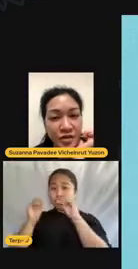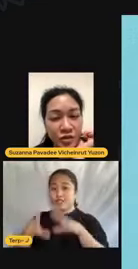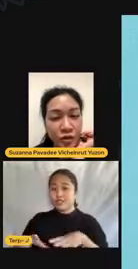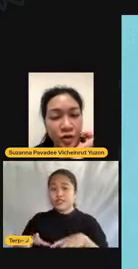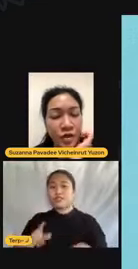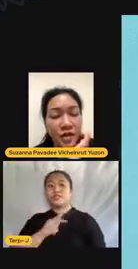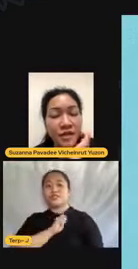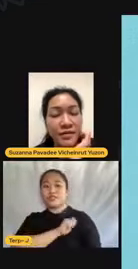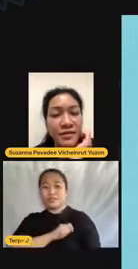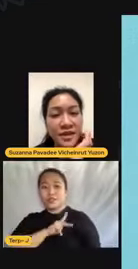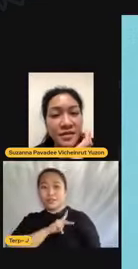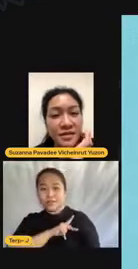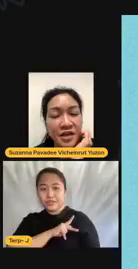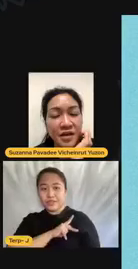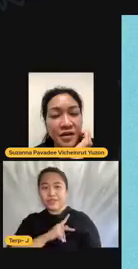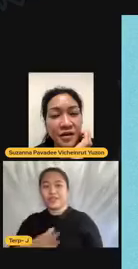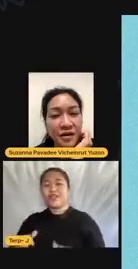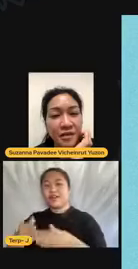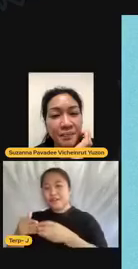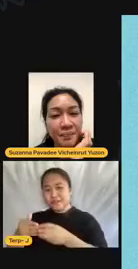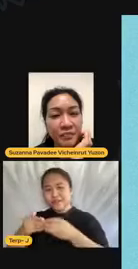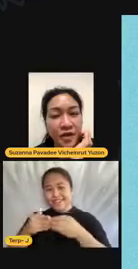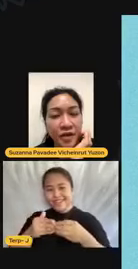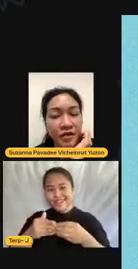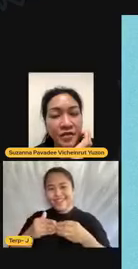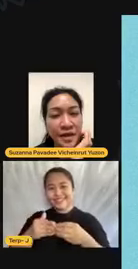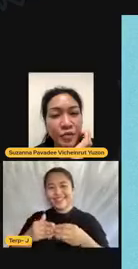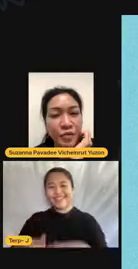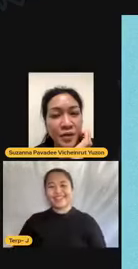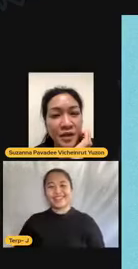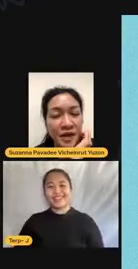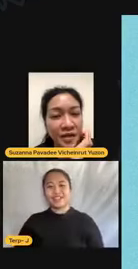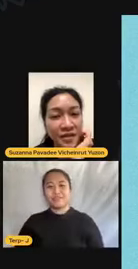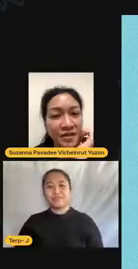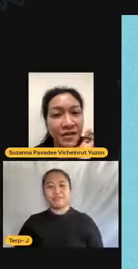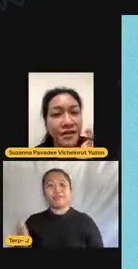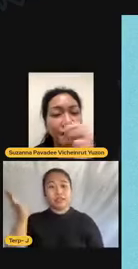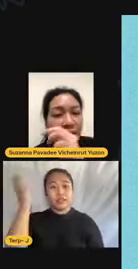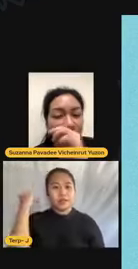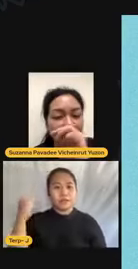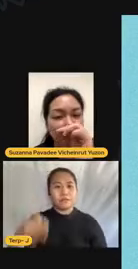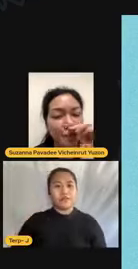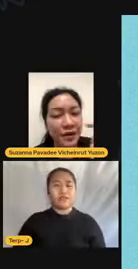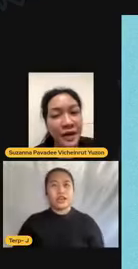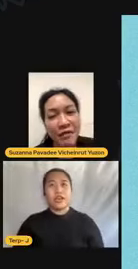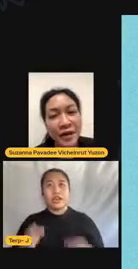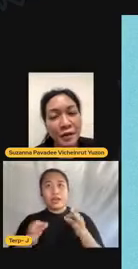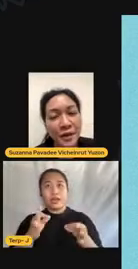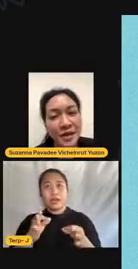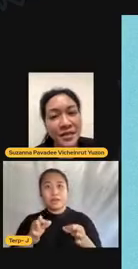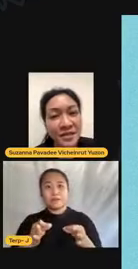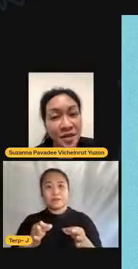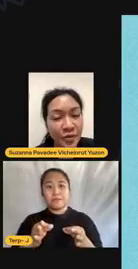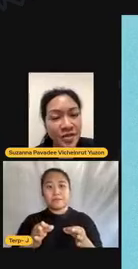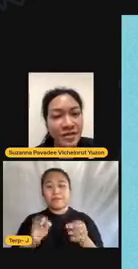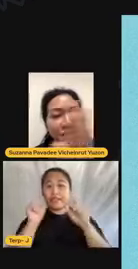was in preschool, they were testing her. Her exam would be in color, or her exam would be count how many Disney princesses